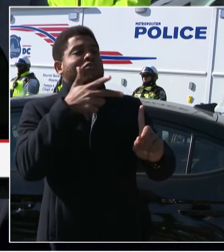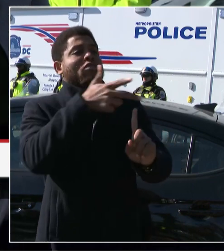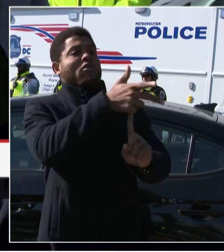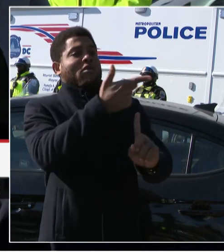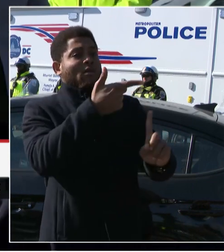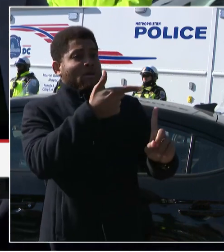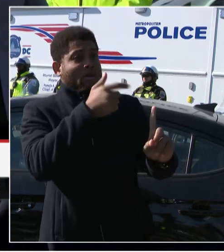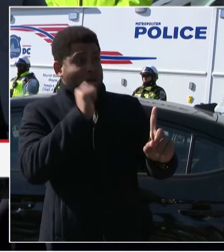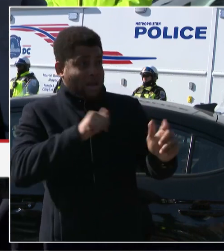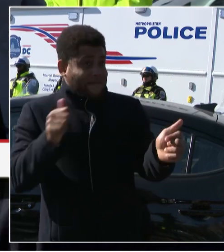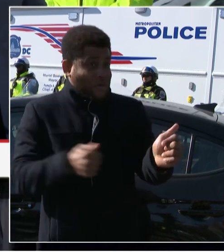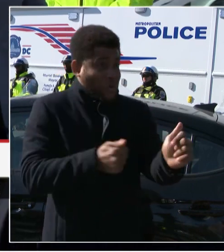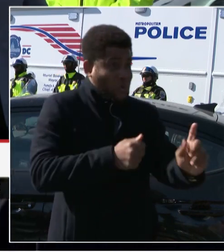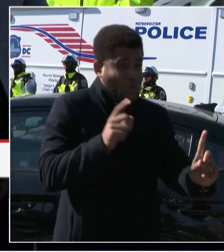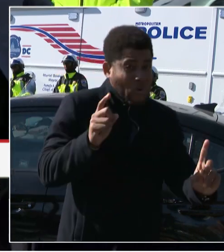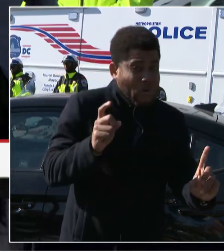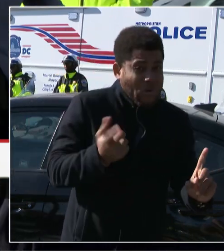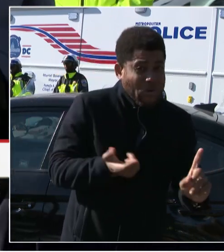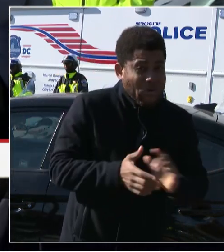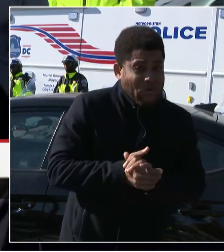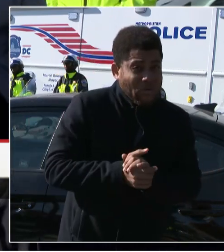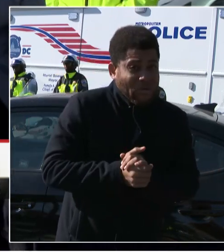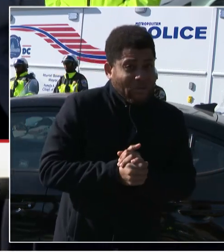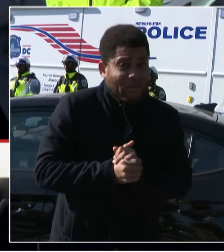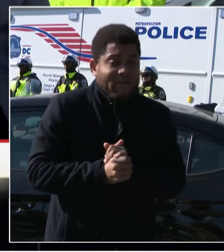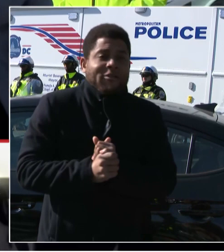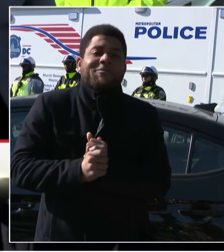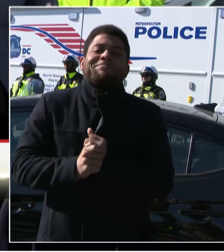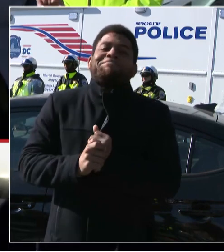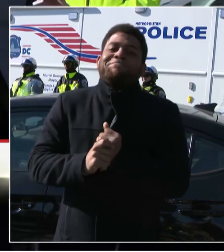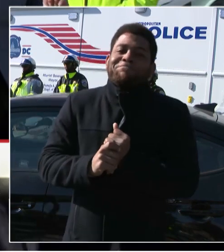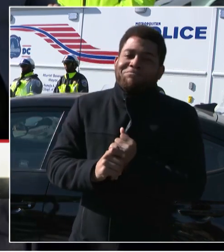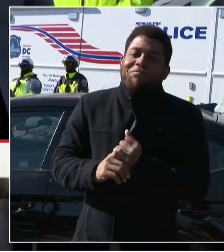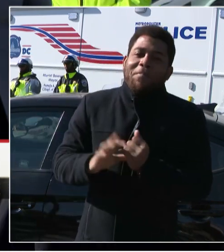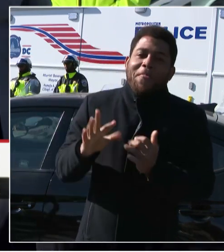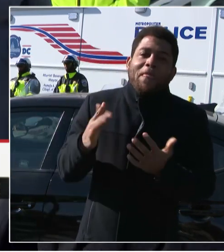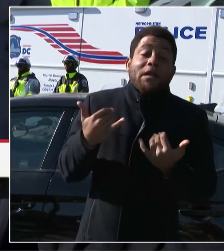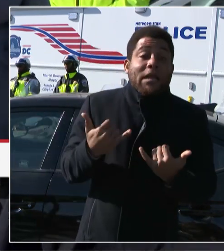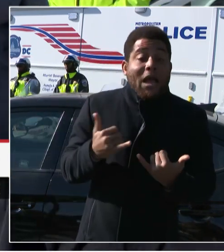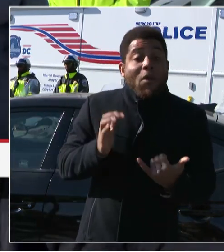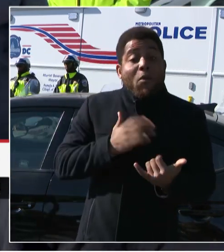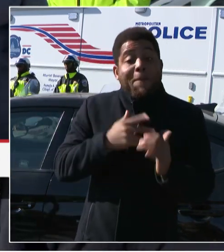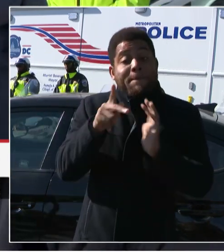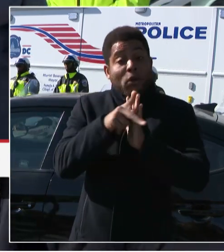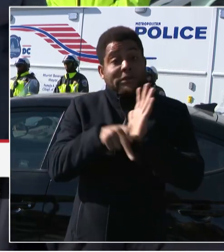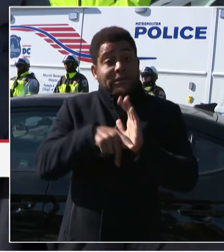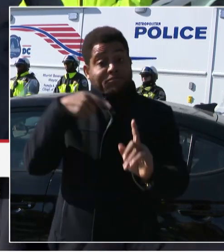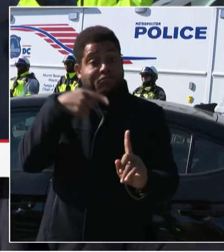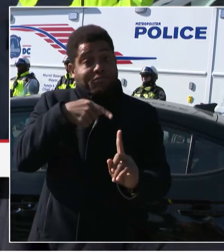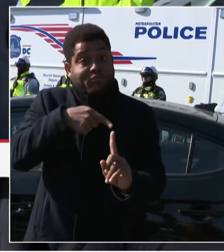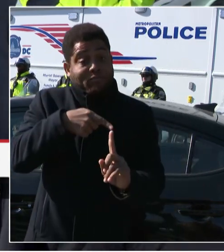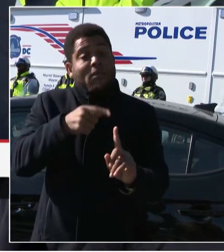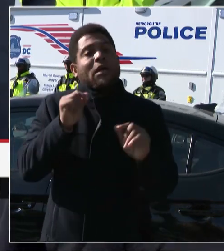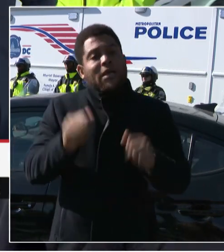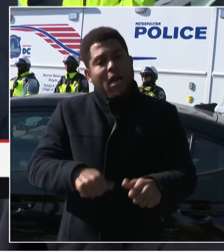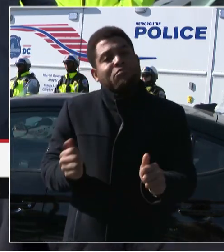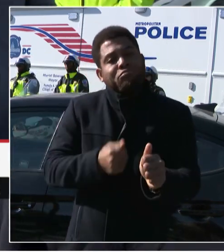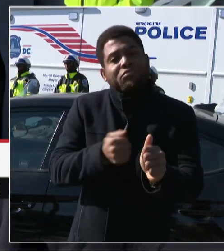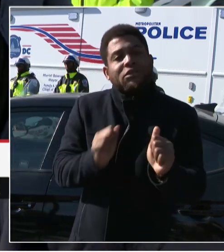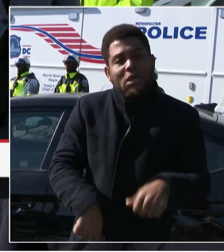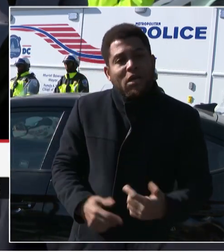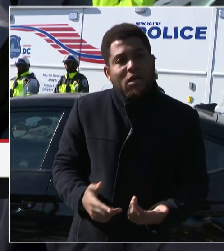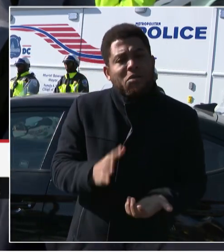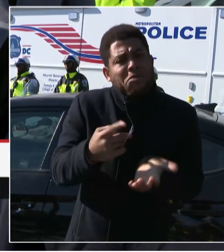Thank you, Emily. I think what we have right now is a policy that allows us to pursue certain vehicles. And based on the components of